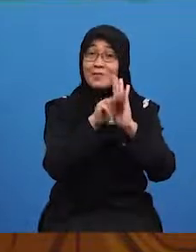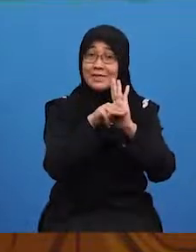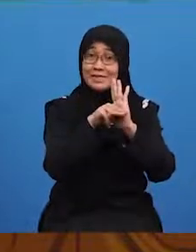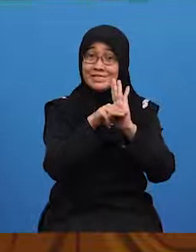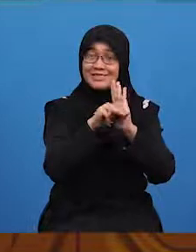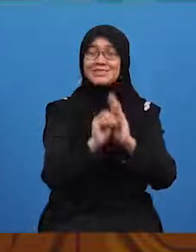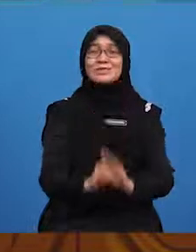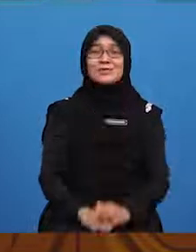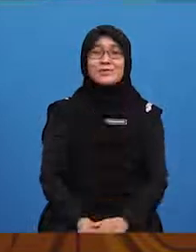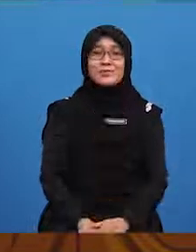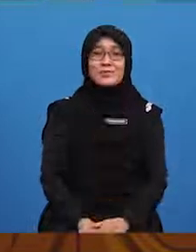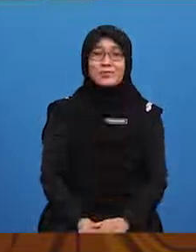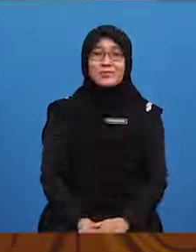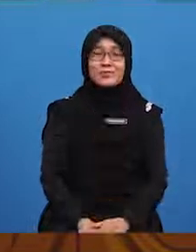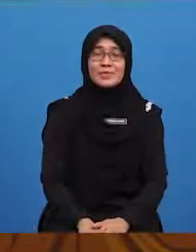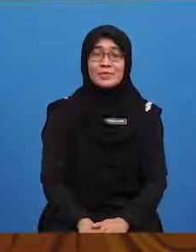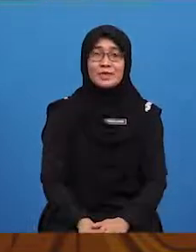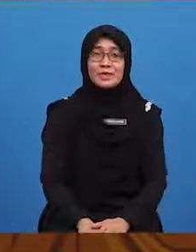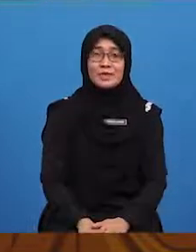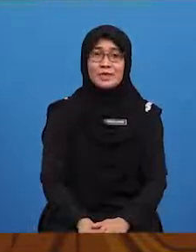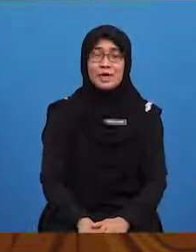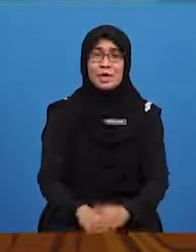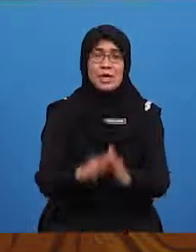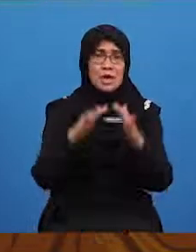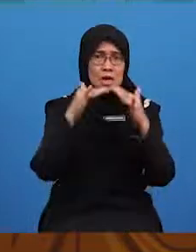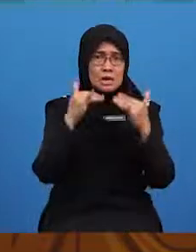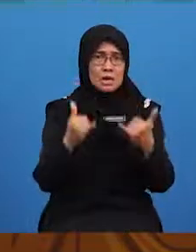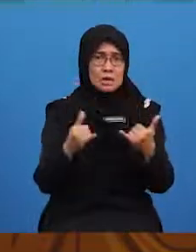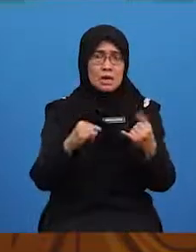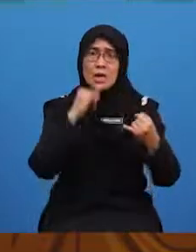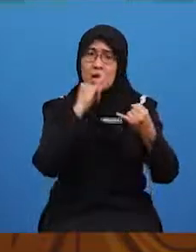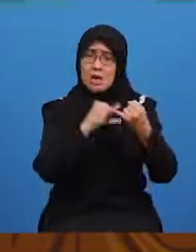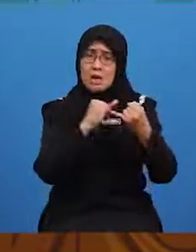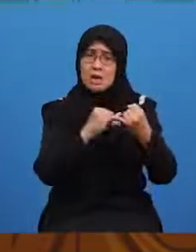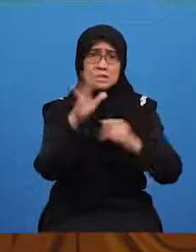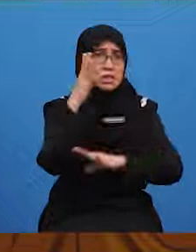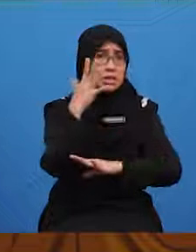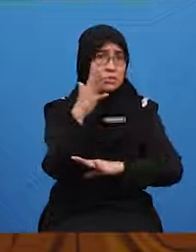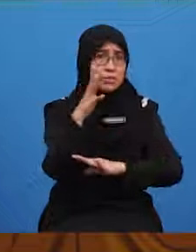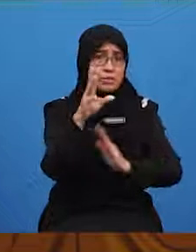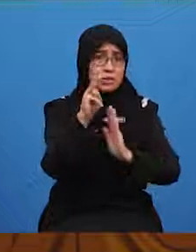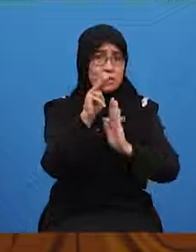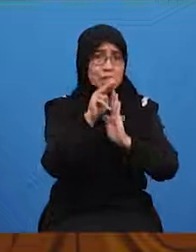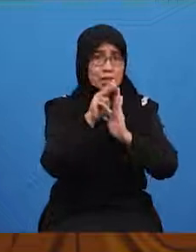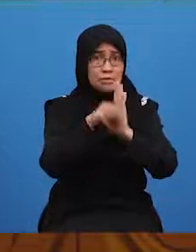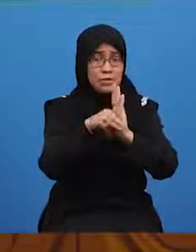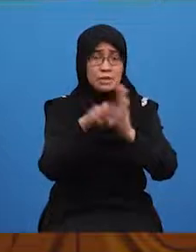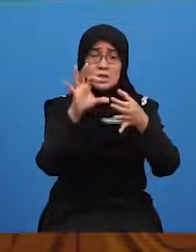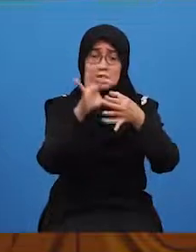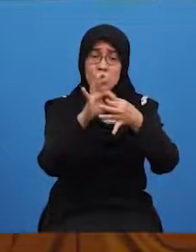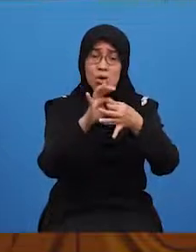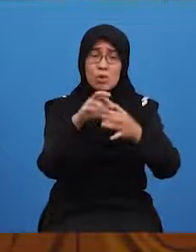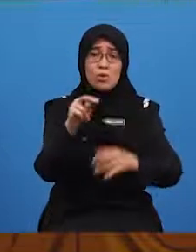14, and 15. So, if this is going to be the last